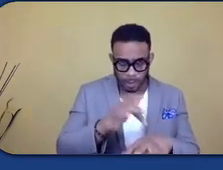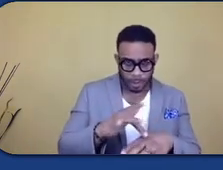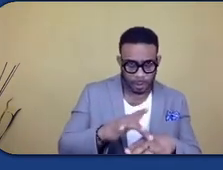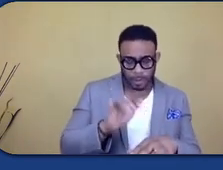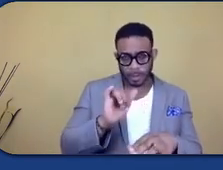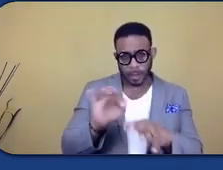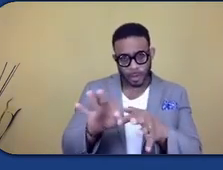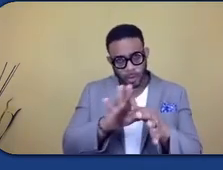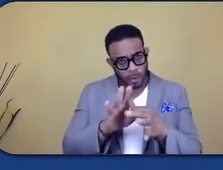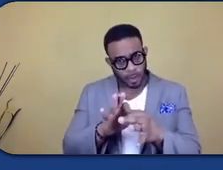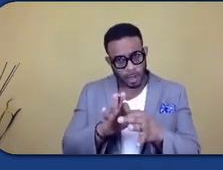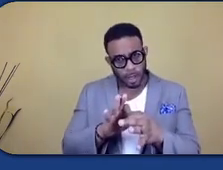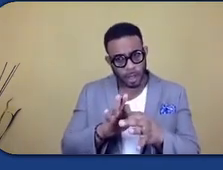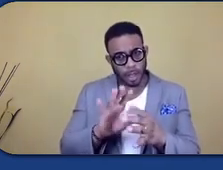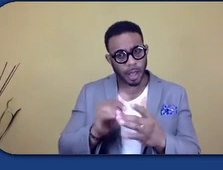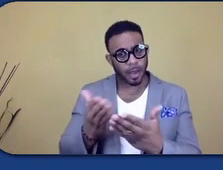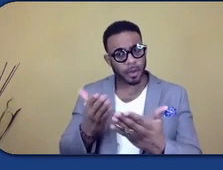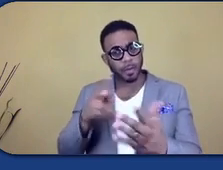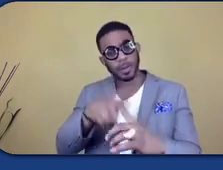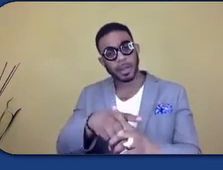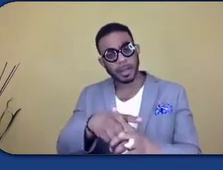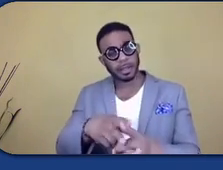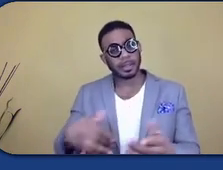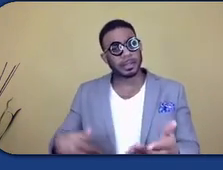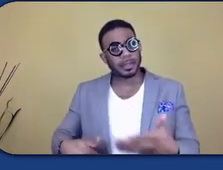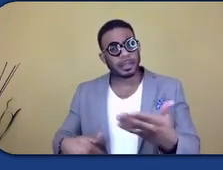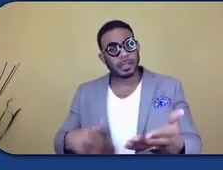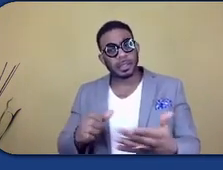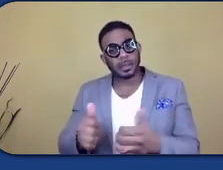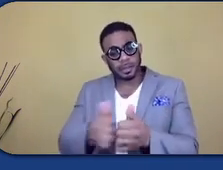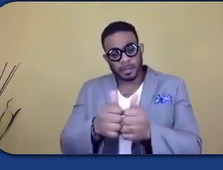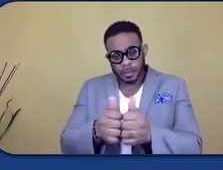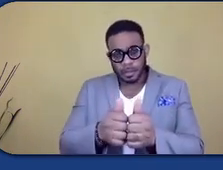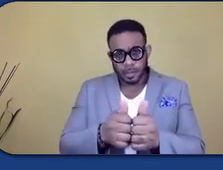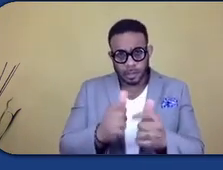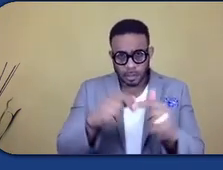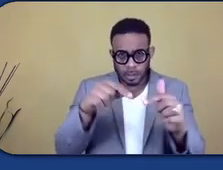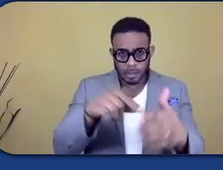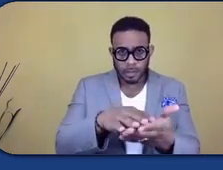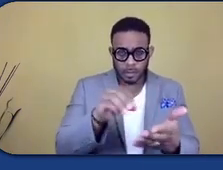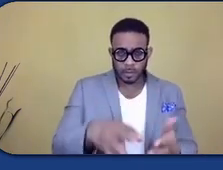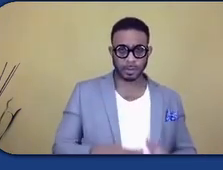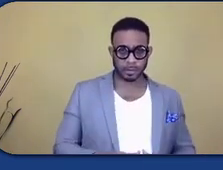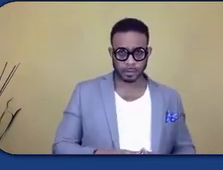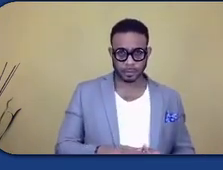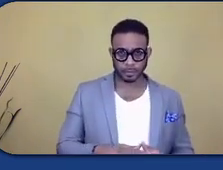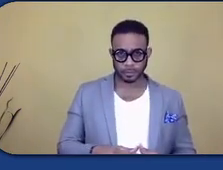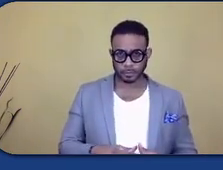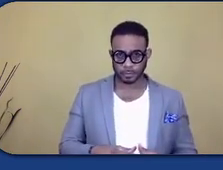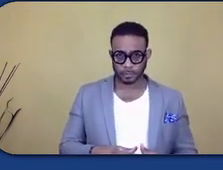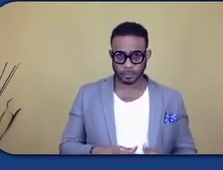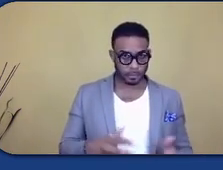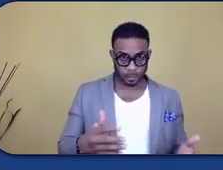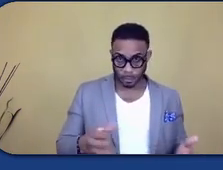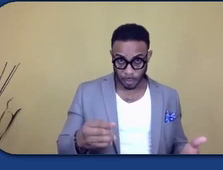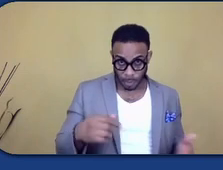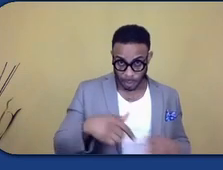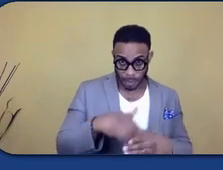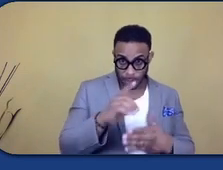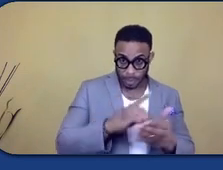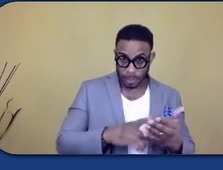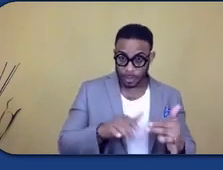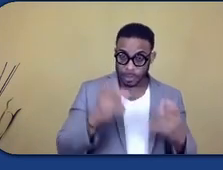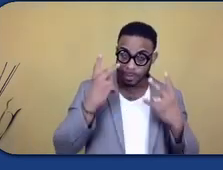but how do you create that space that unifies or brings that sense of togetherness to the students?